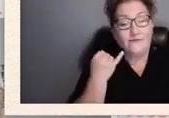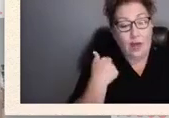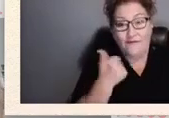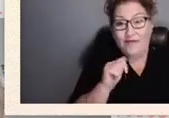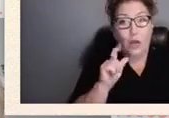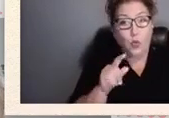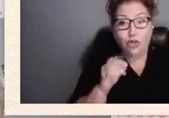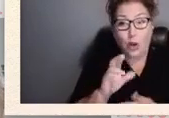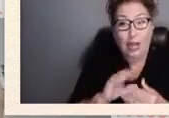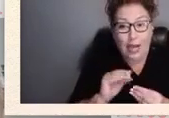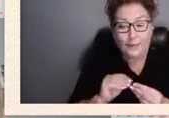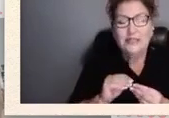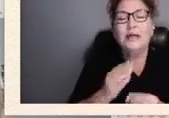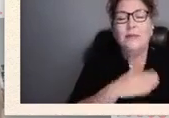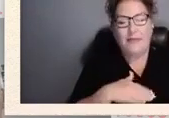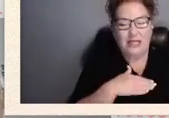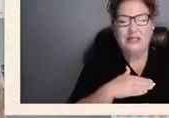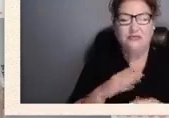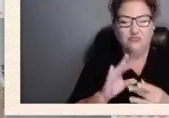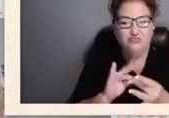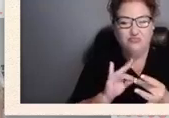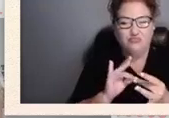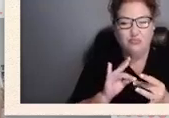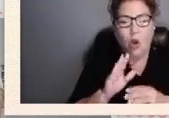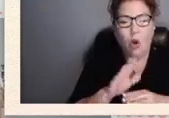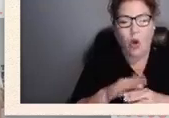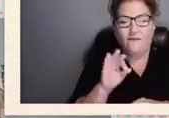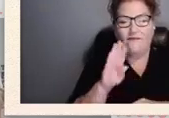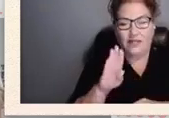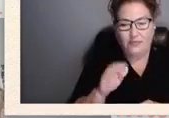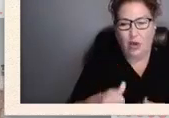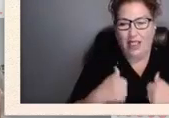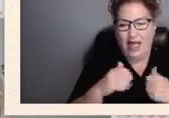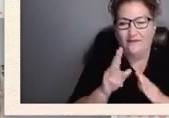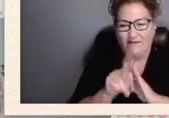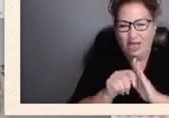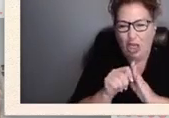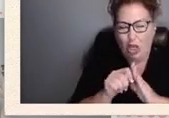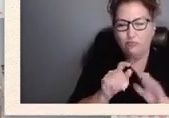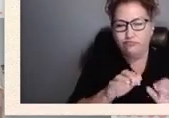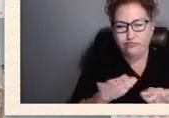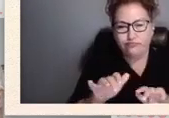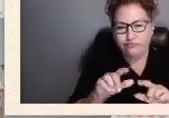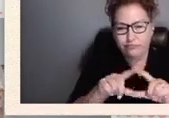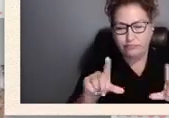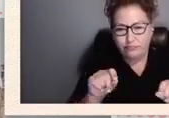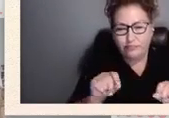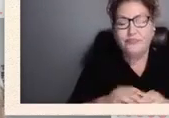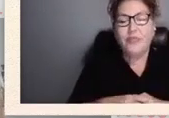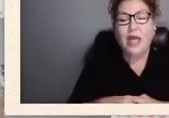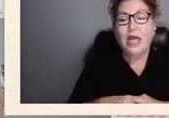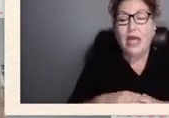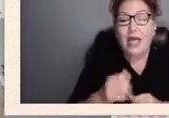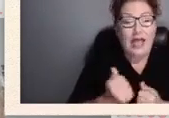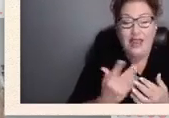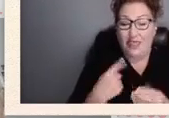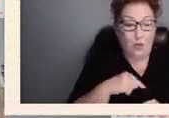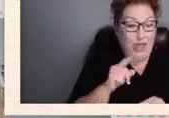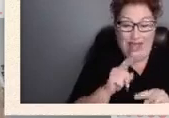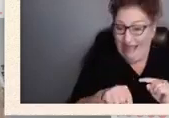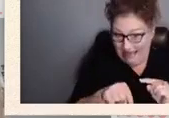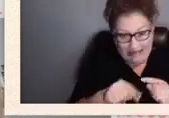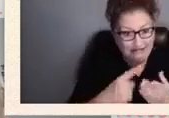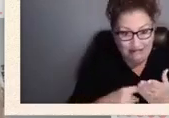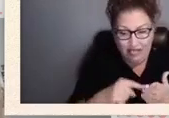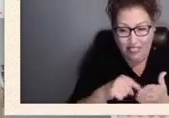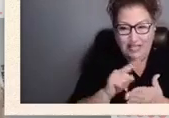free to post them in the comment thread on the Facebook Live video, and anything we can't get to during this hour, I'm sure